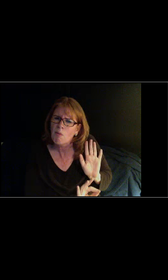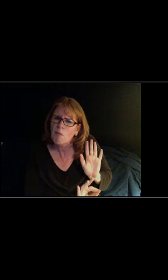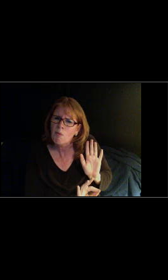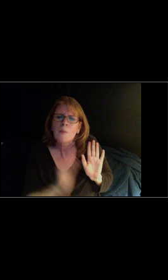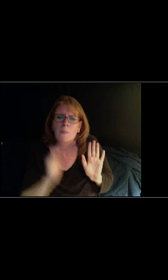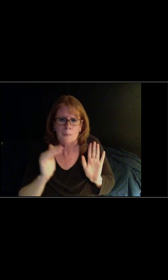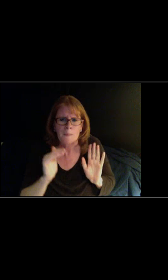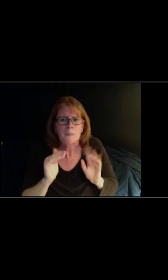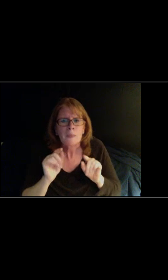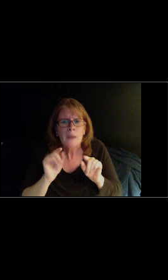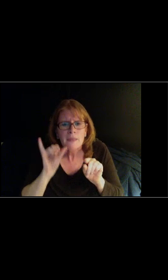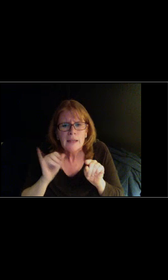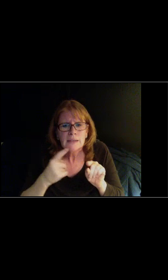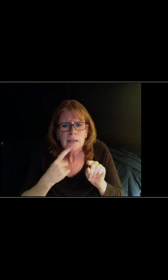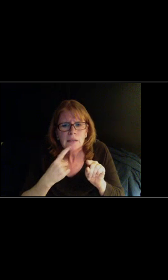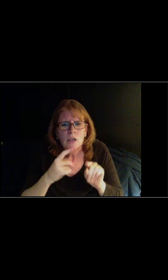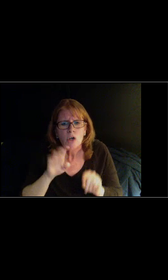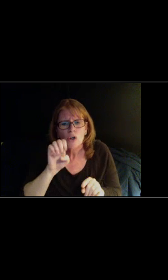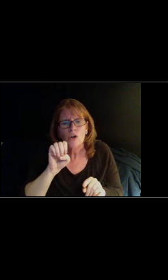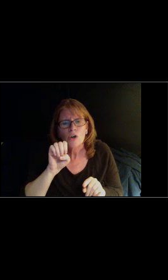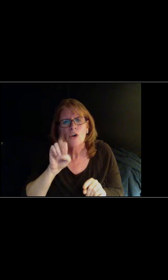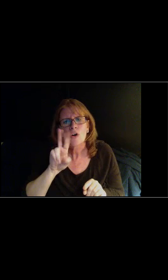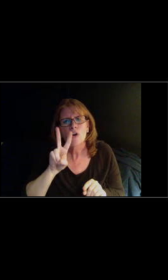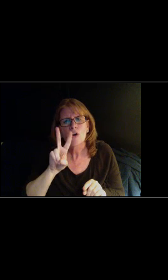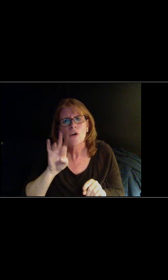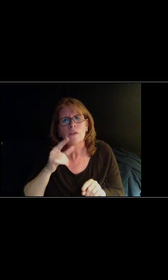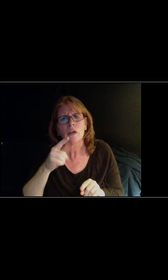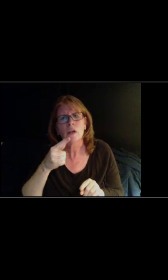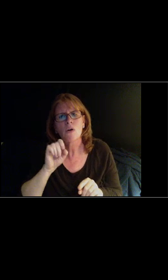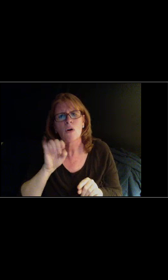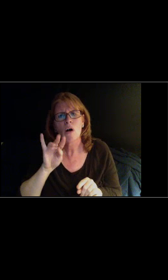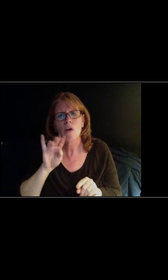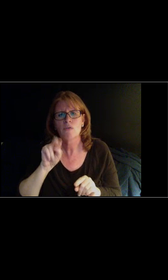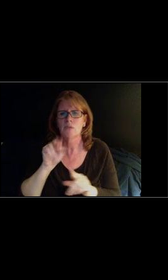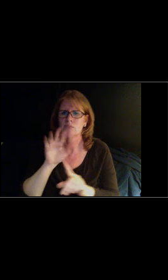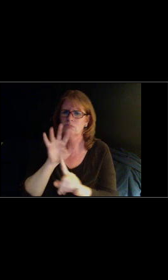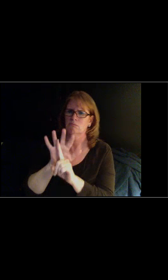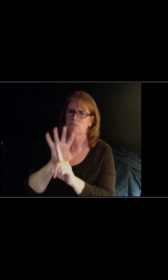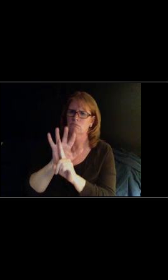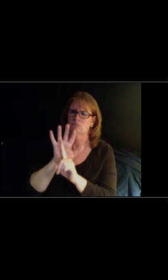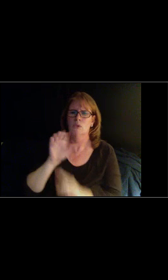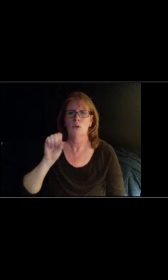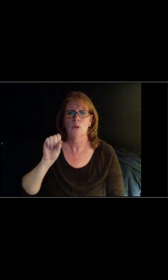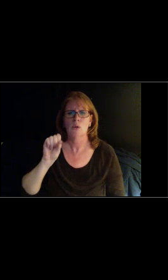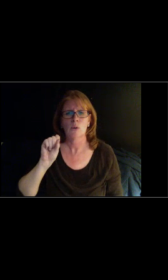function. Someone's function is quite simple.